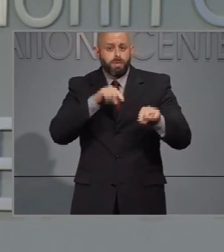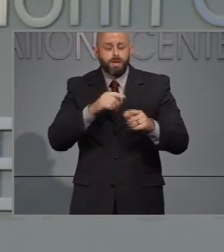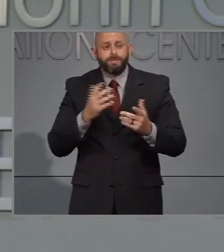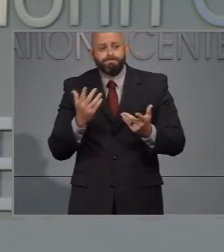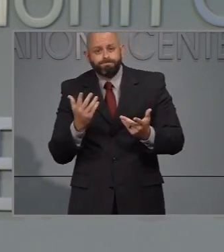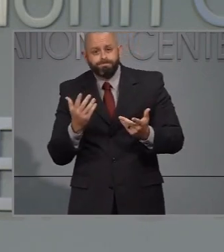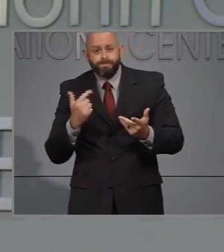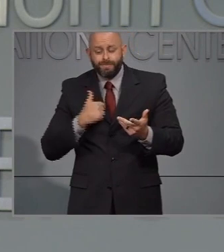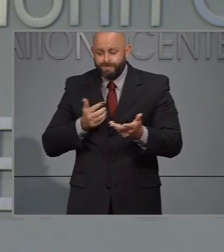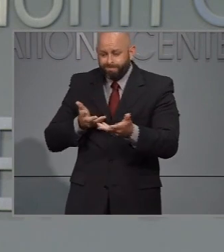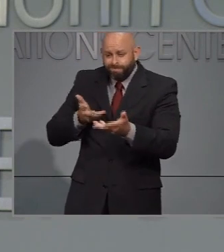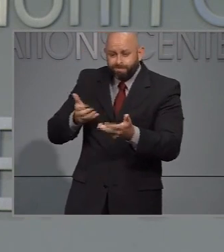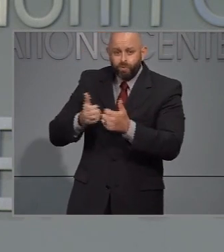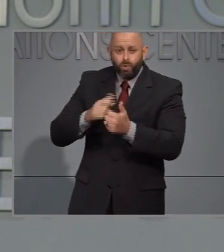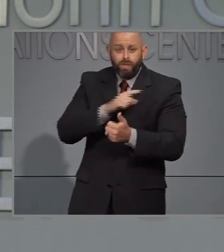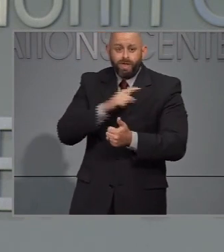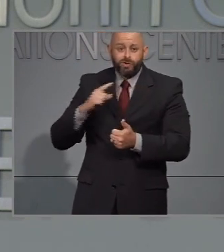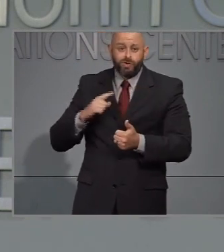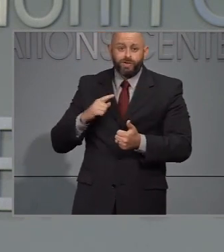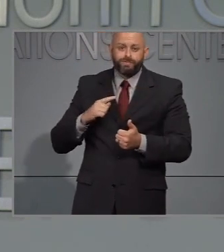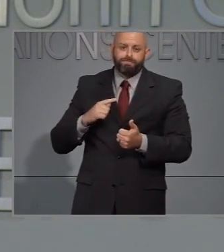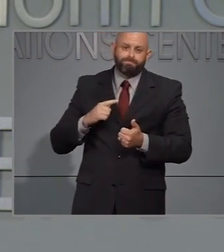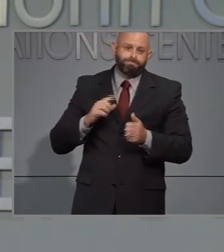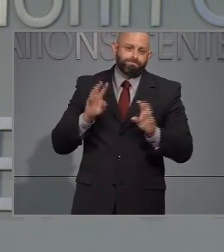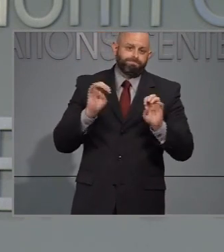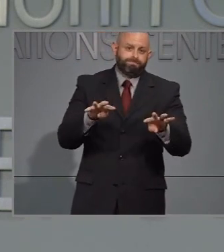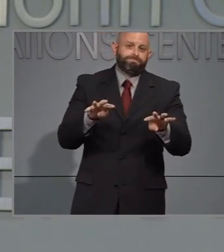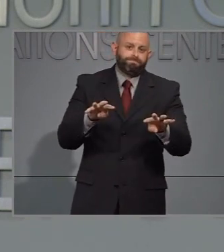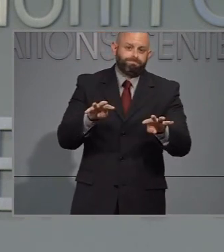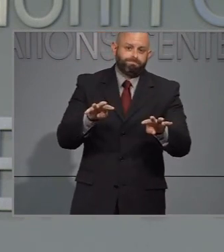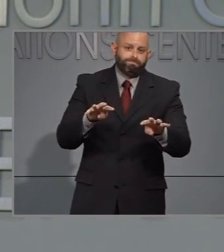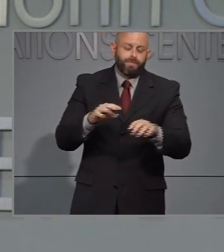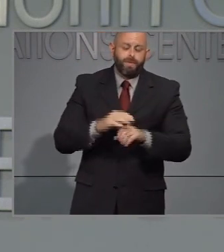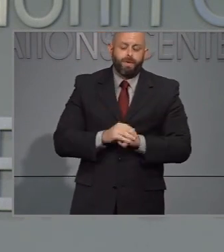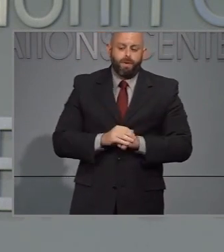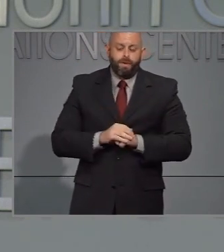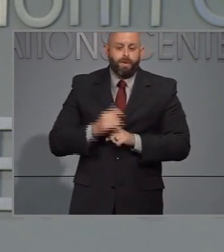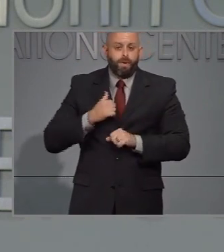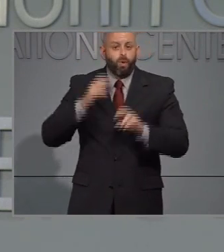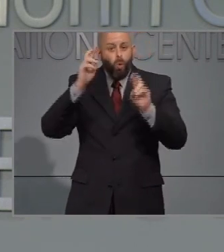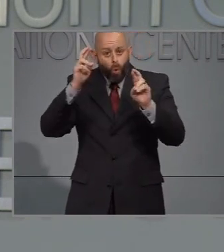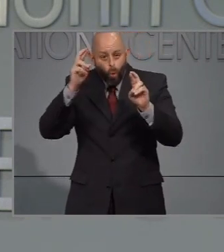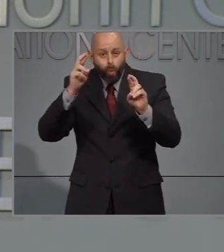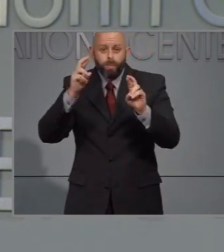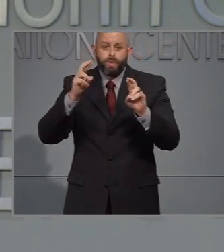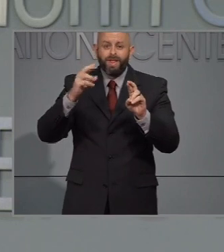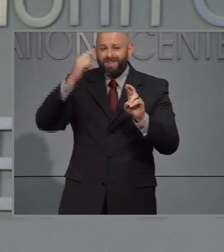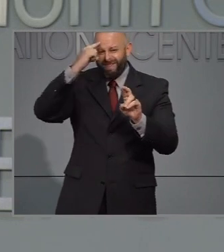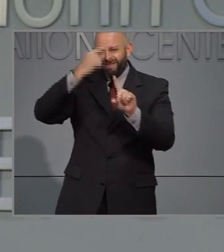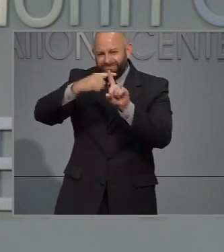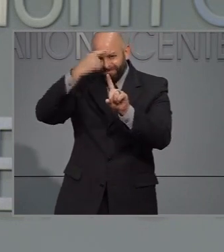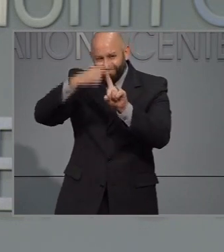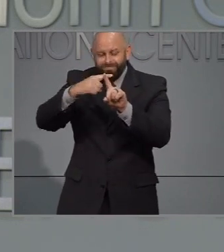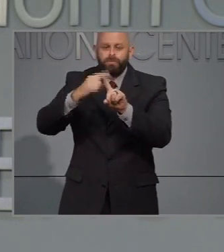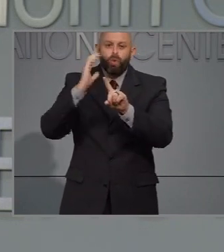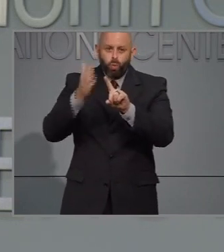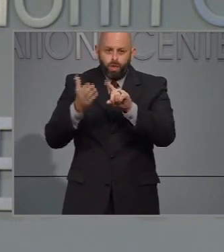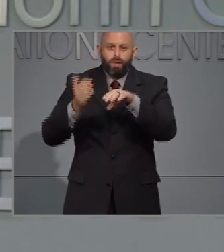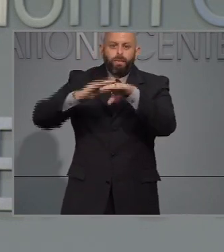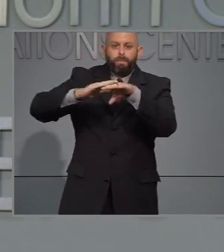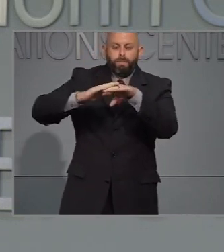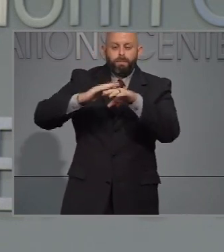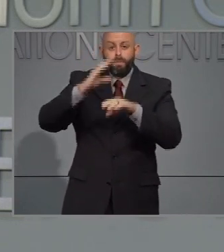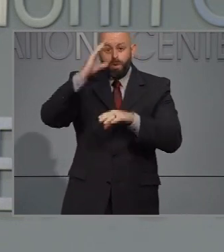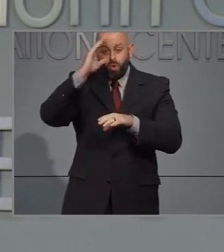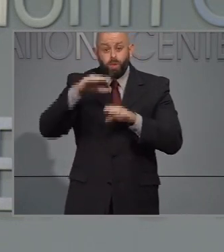potential. We know, though, that the state Senate proposed an increase in the state